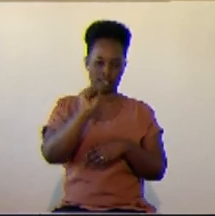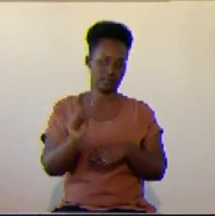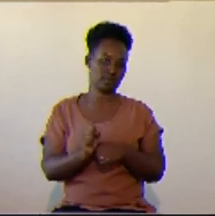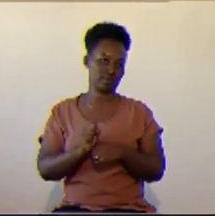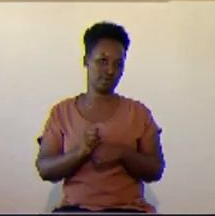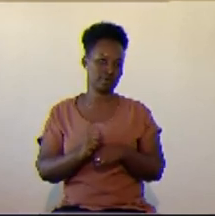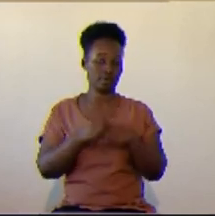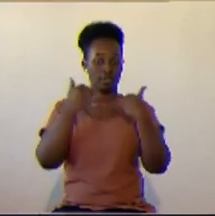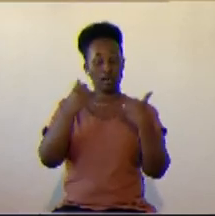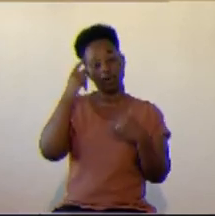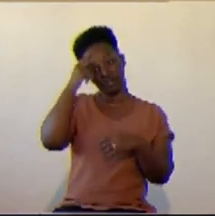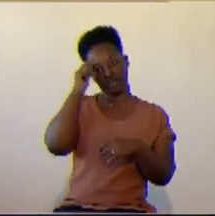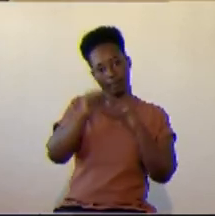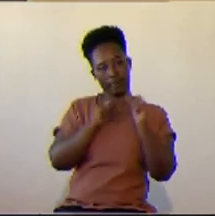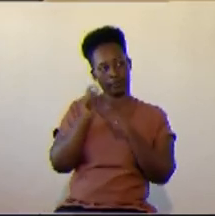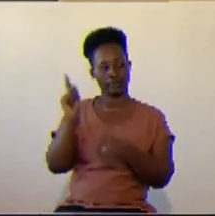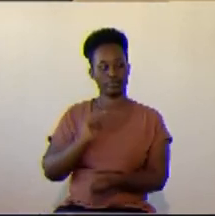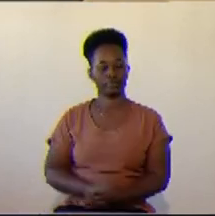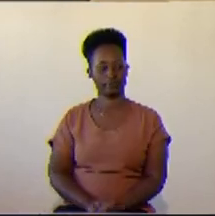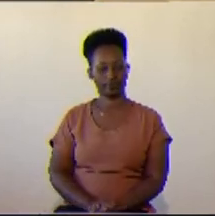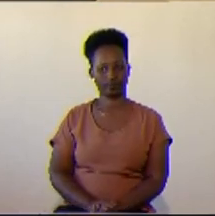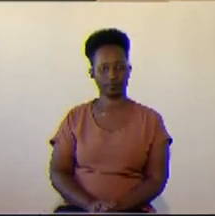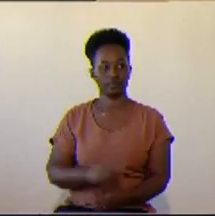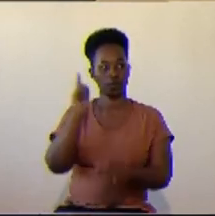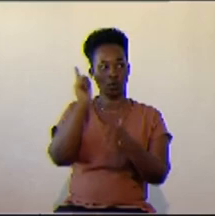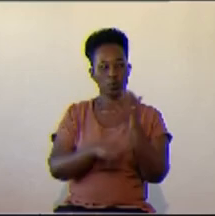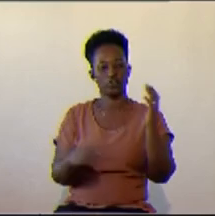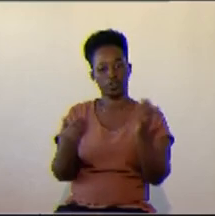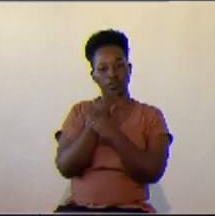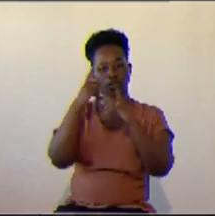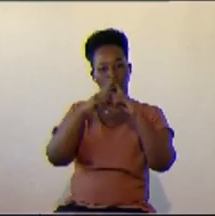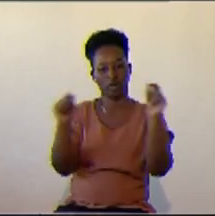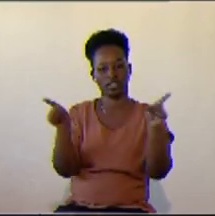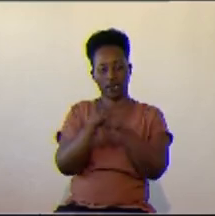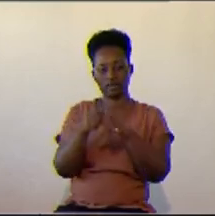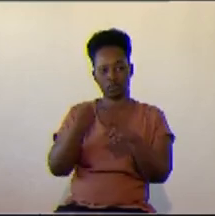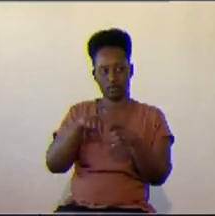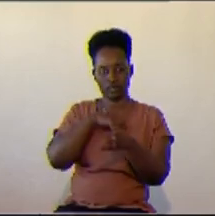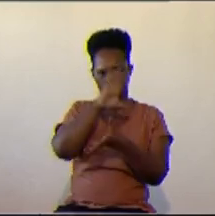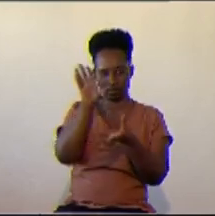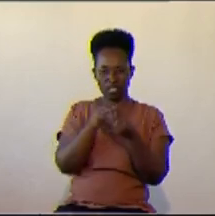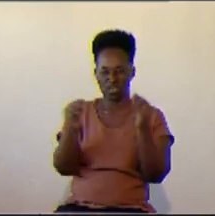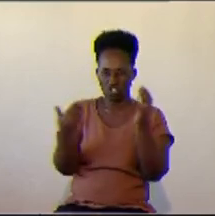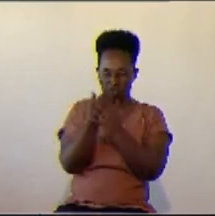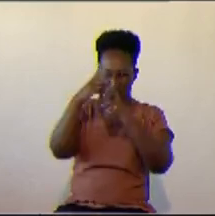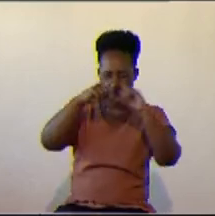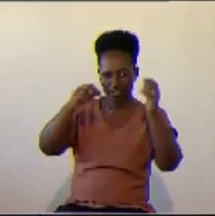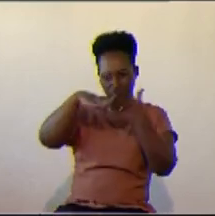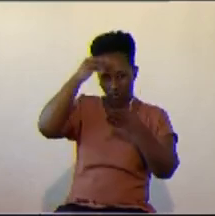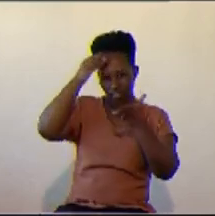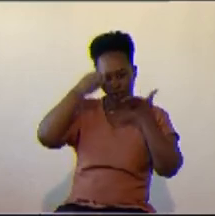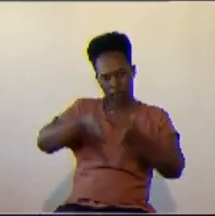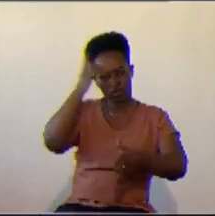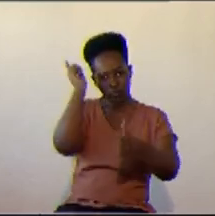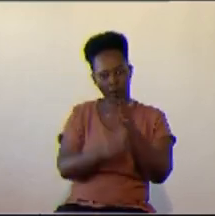So think about it. What new words, as we summarize this lesson, what new words have we learned today? The